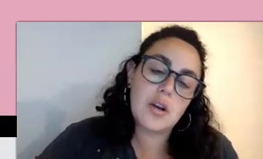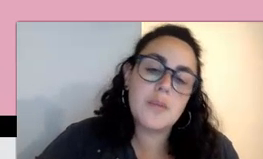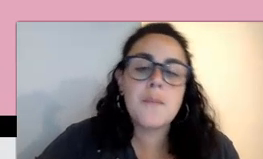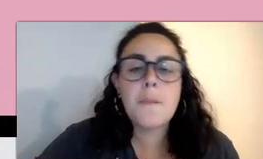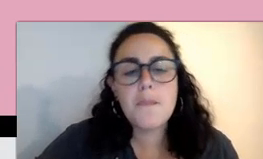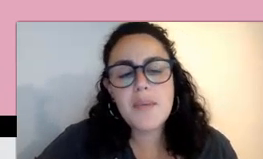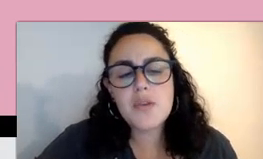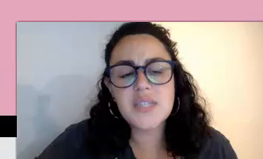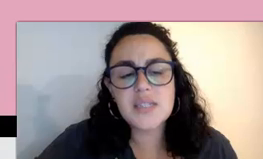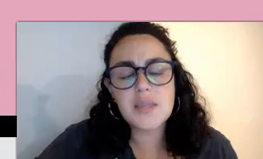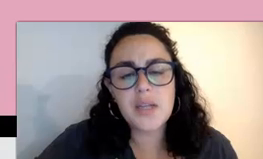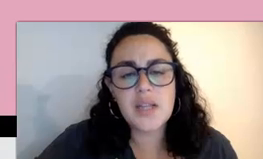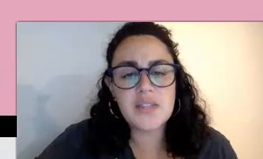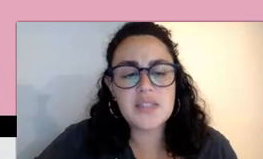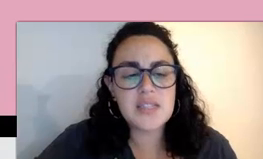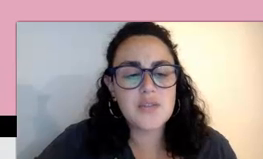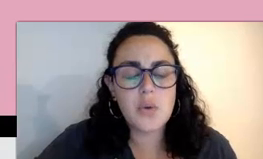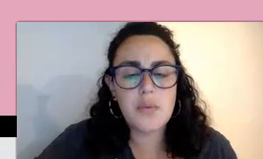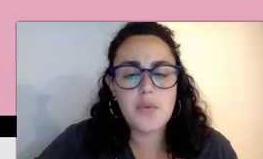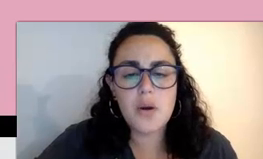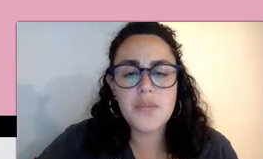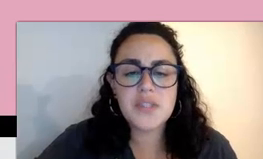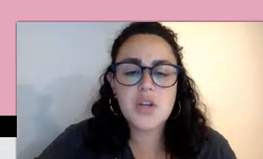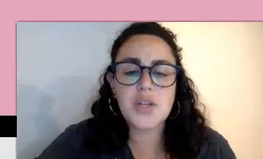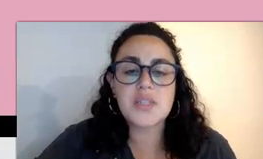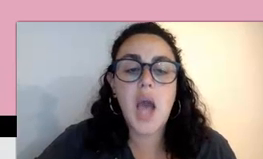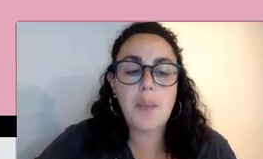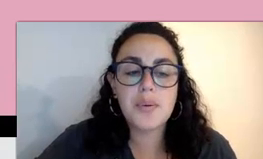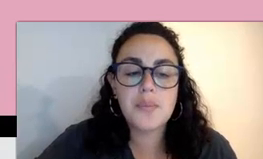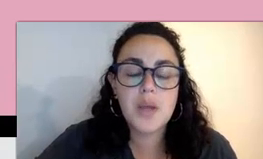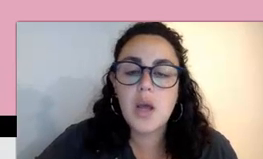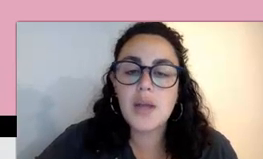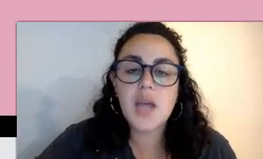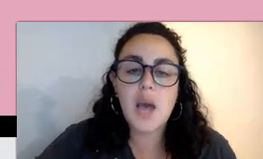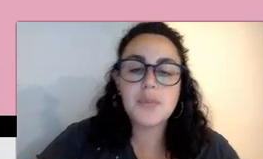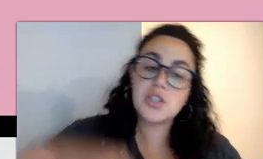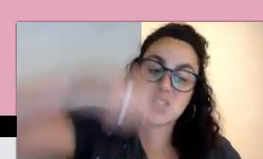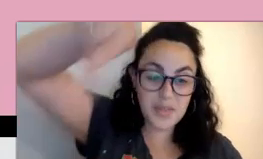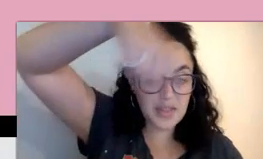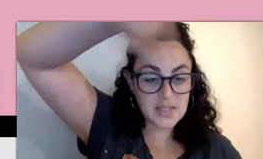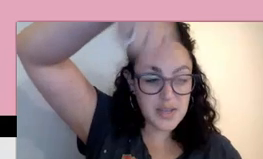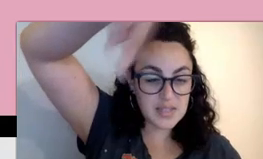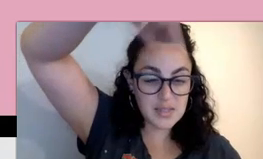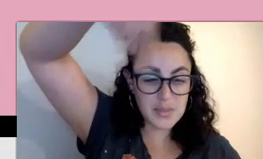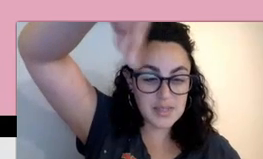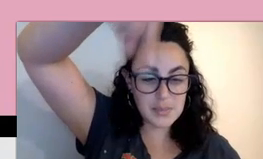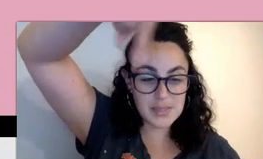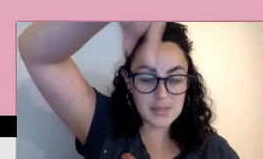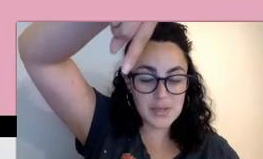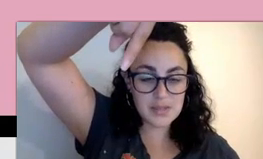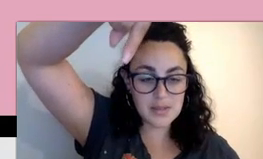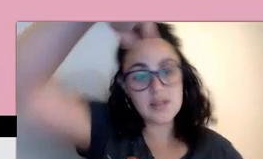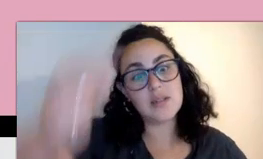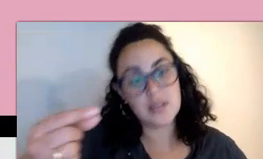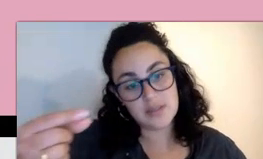picture here, maybe you've seen something like this kind of toy before. This is called a top. A top is just something that spins and spins and spins